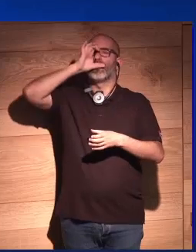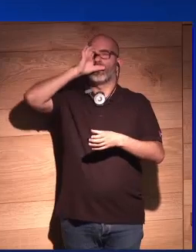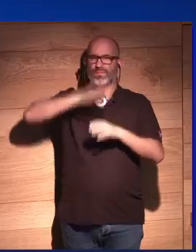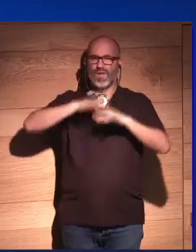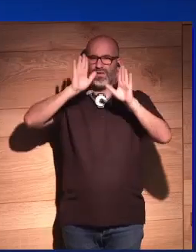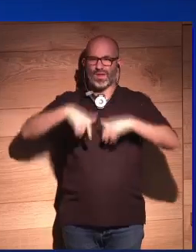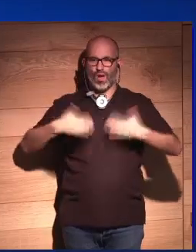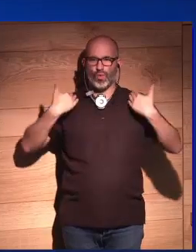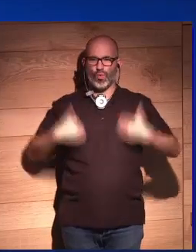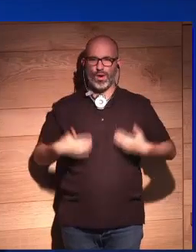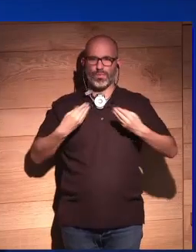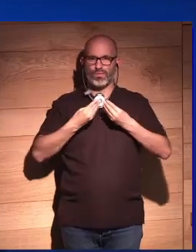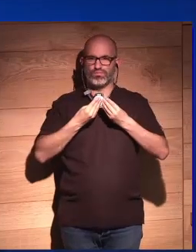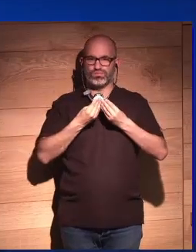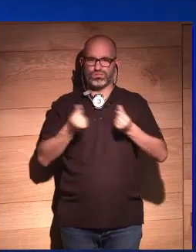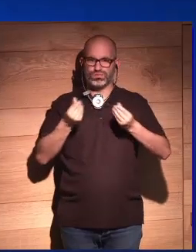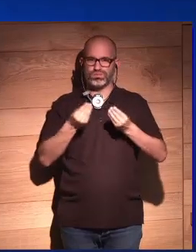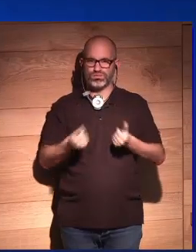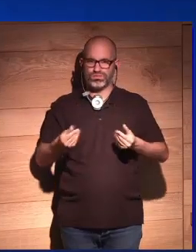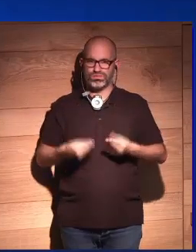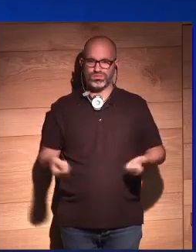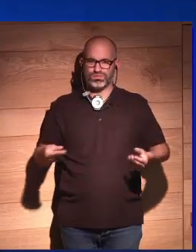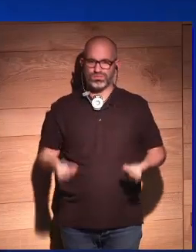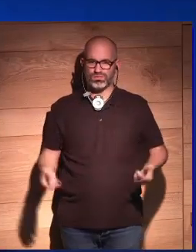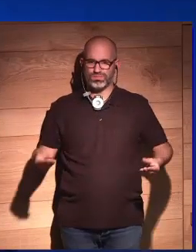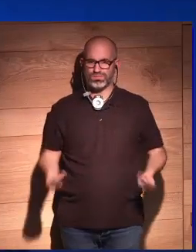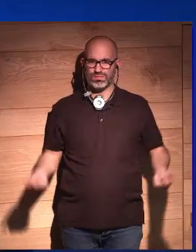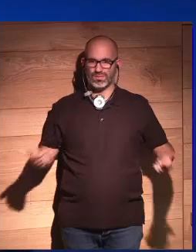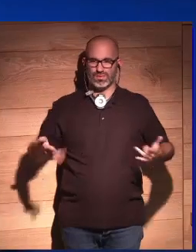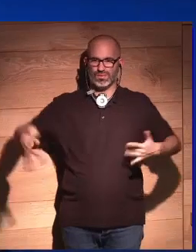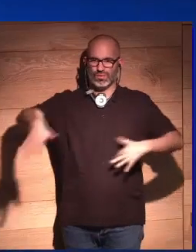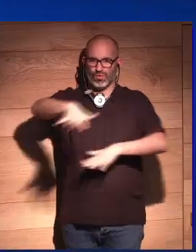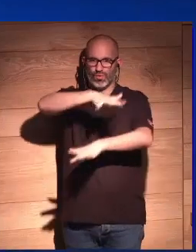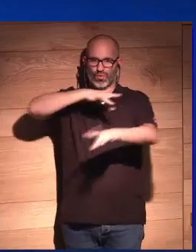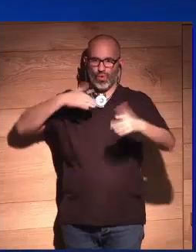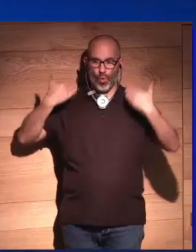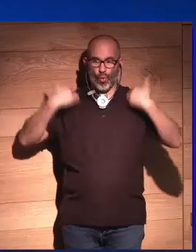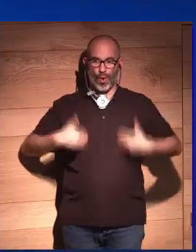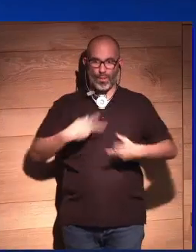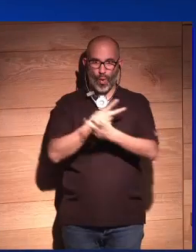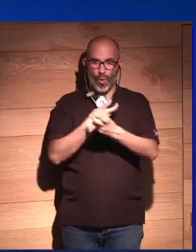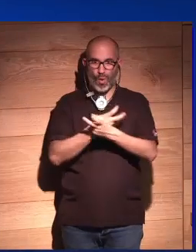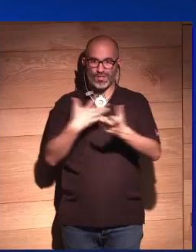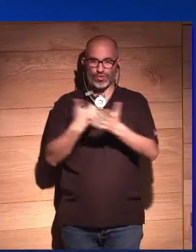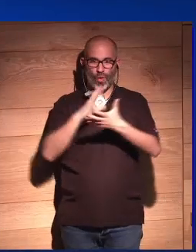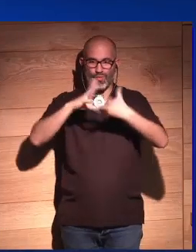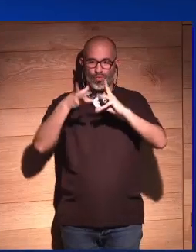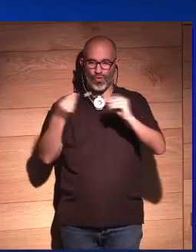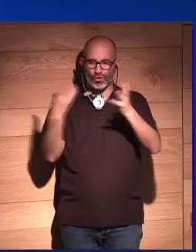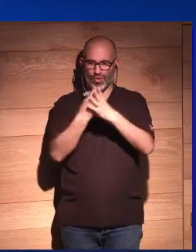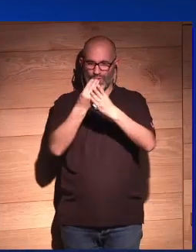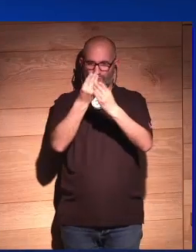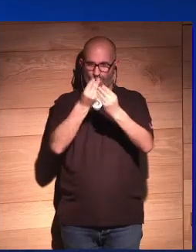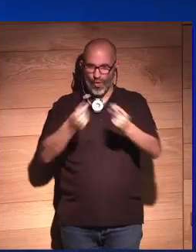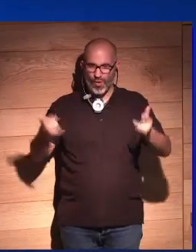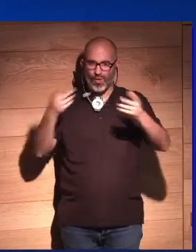a part of the material around her. And as she's telling you that story, she moves your body through the tree trunk. So you have